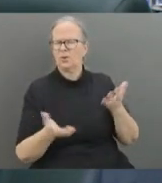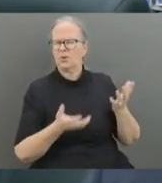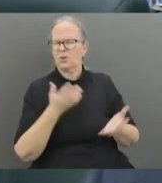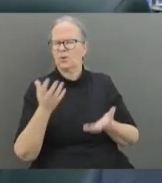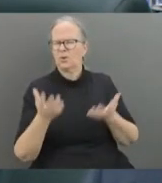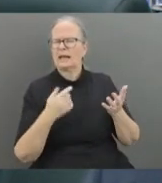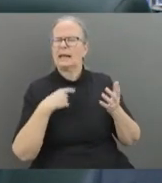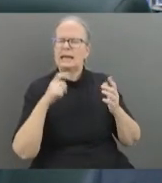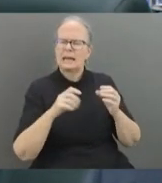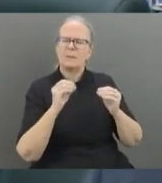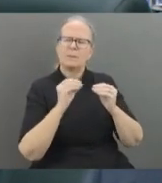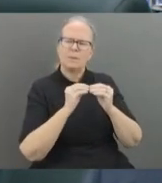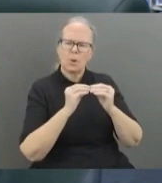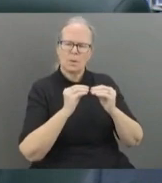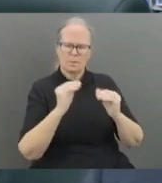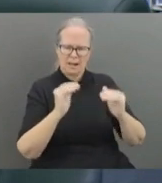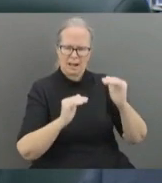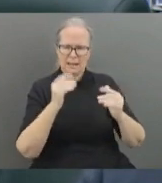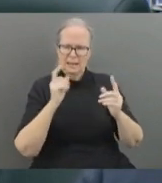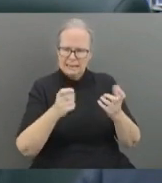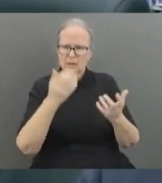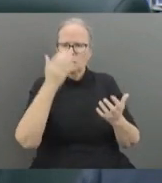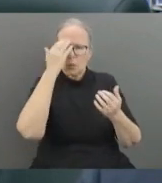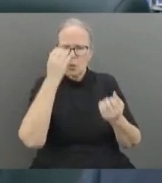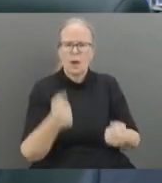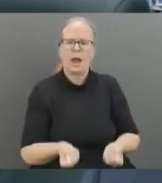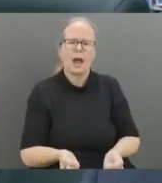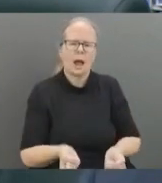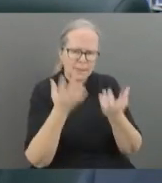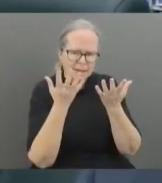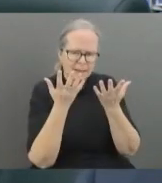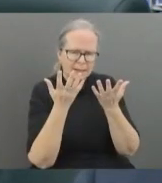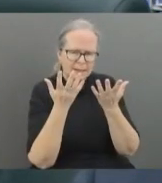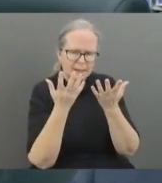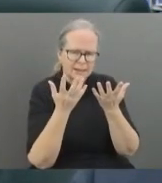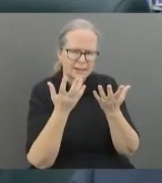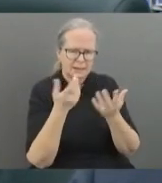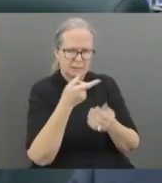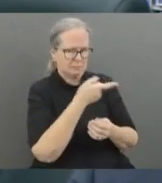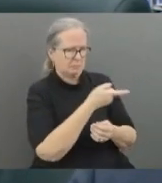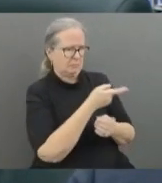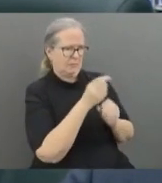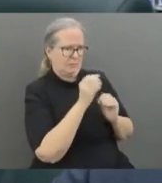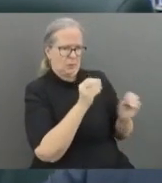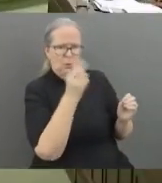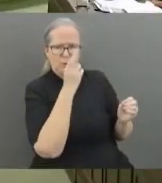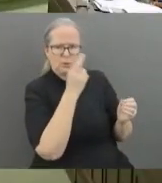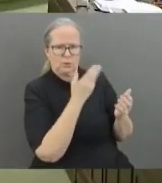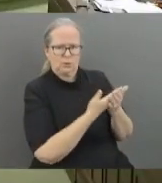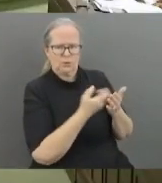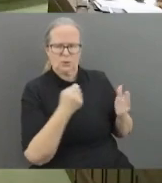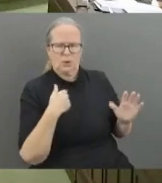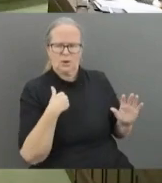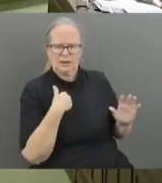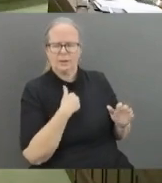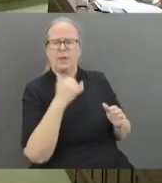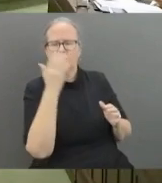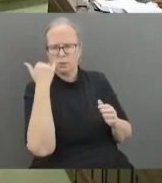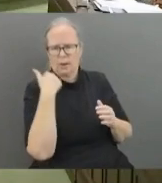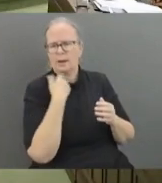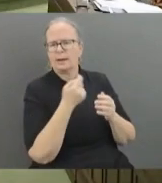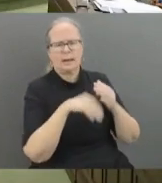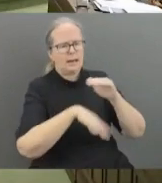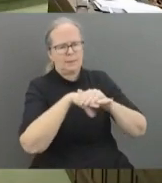It was indefensible. The NDP couldn't defend it when they were in power, and we couldn't either. So now we've got rid of that. The Honourable Member